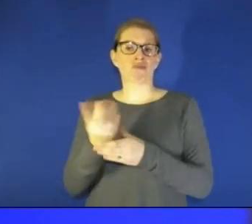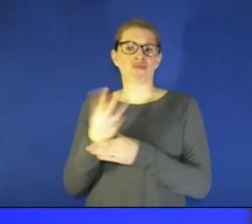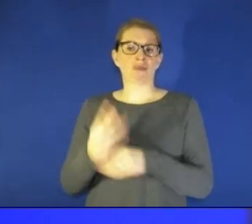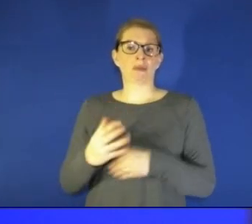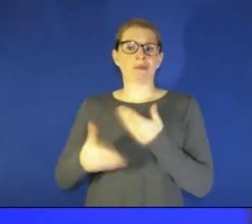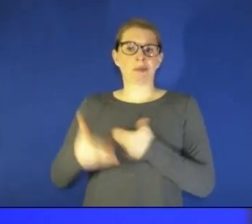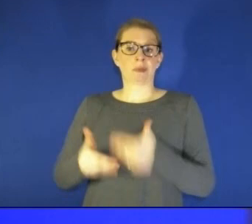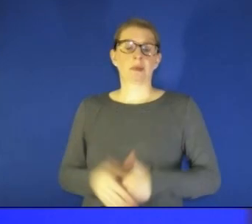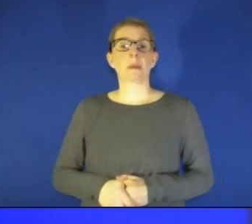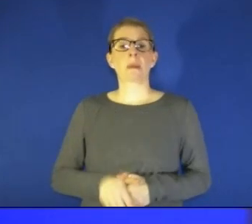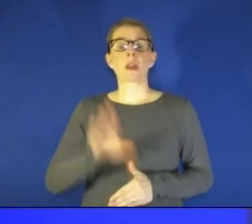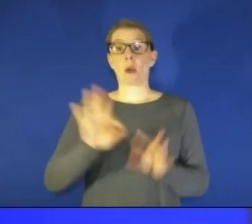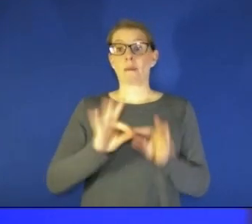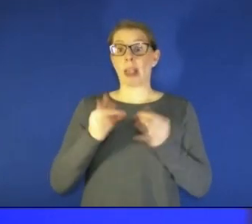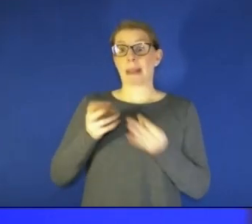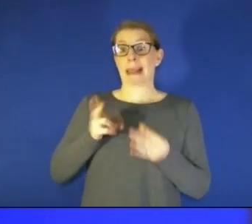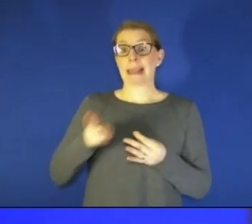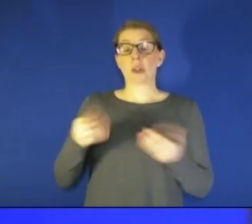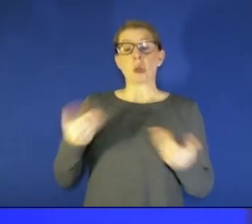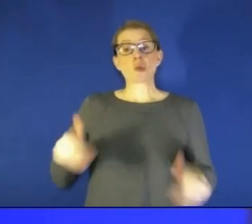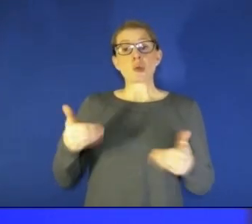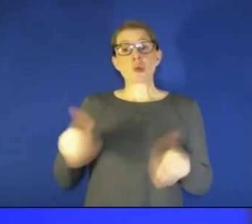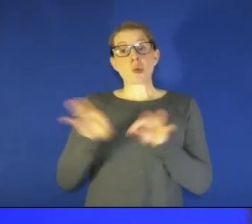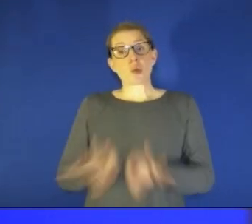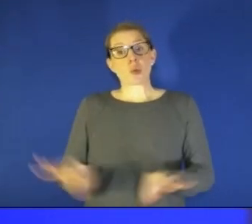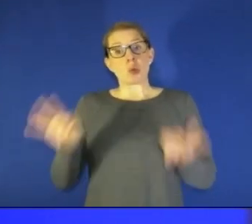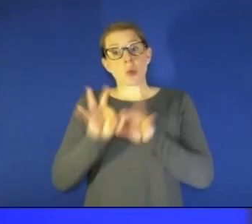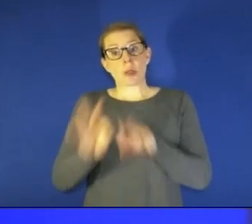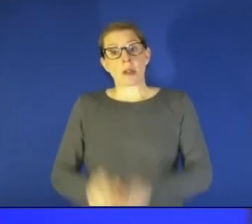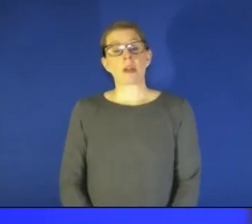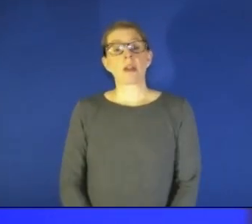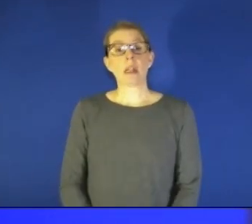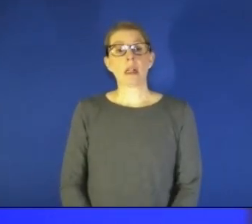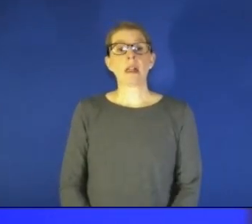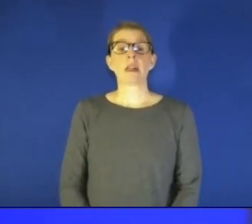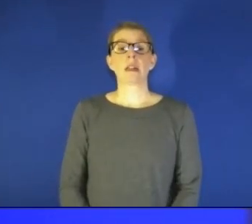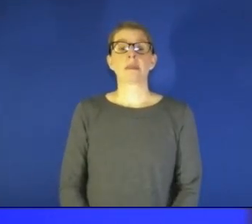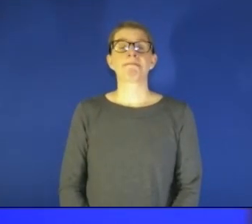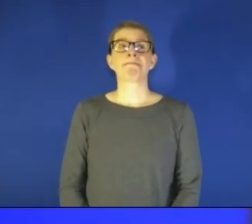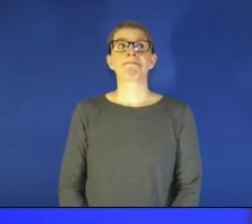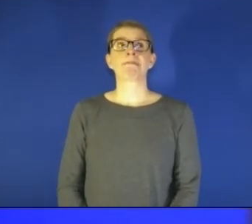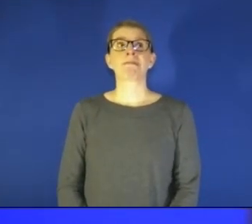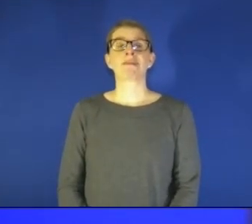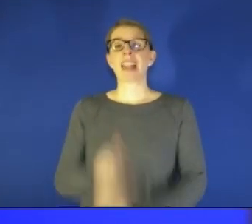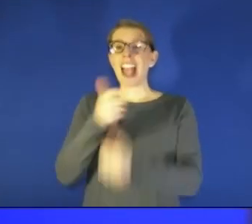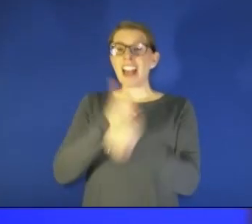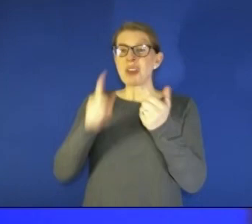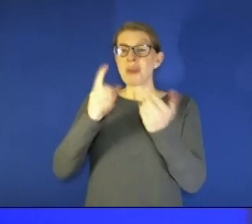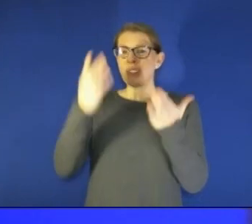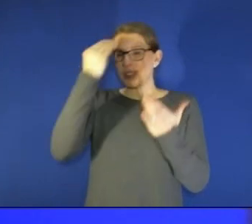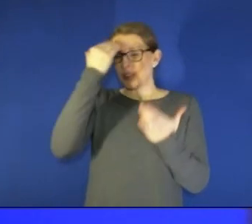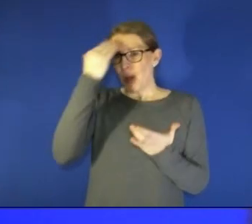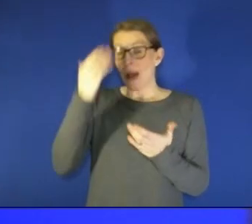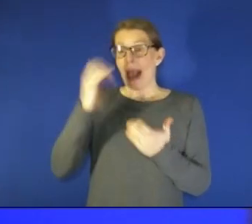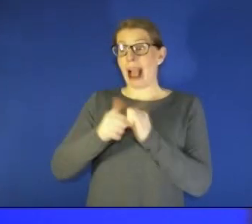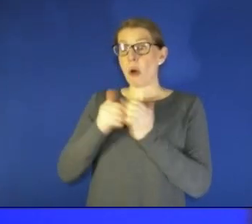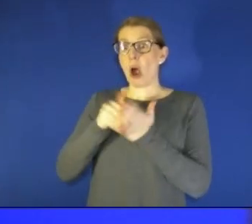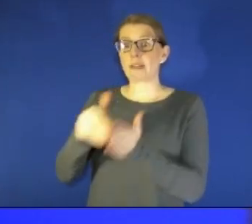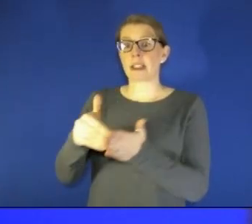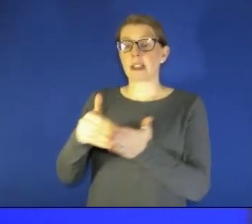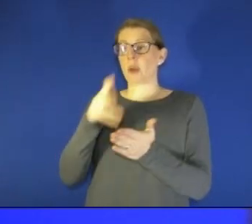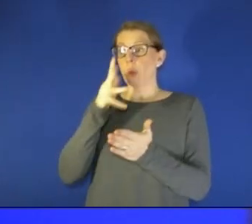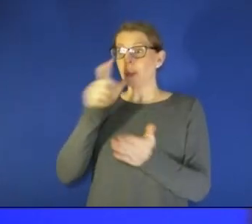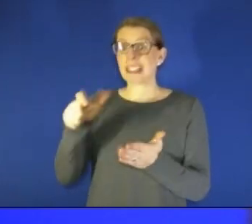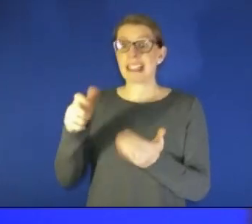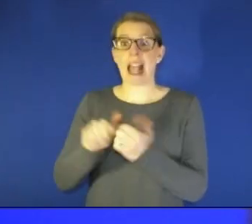Your family history is extremely important, and it's hard. Everybody wants to know, how often do I get a colonoscopy? How often am I going to need this?